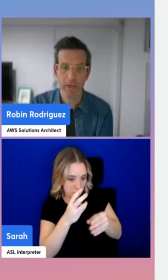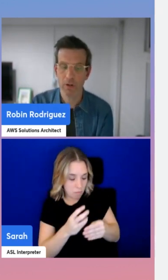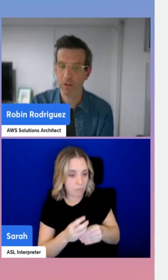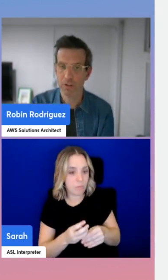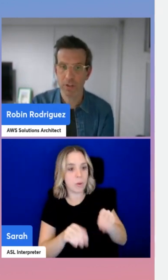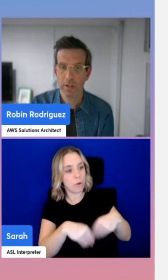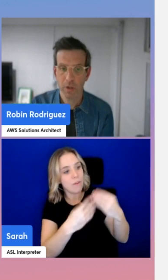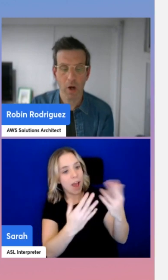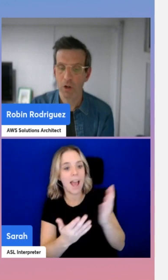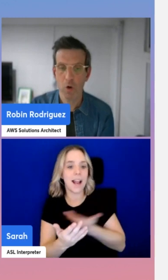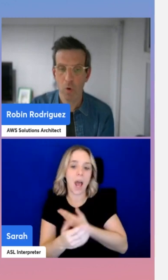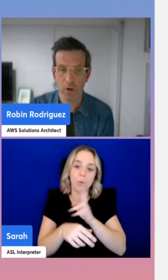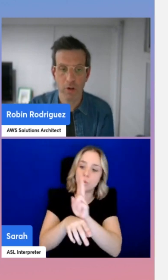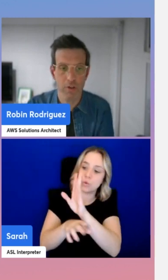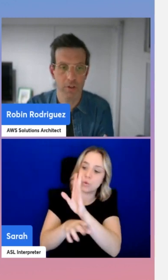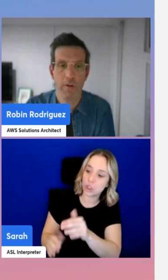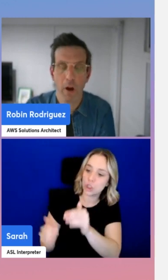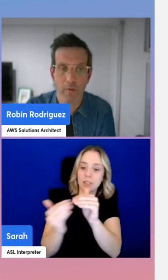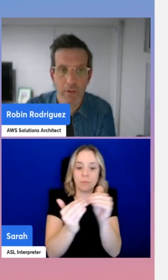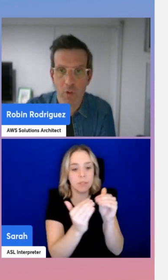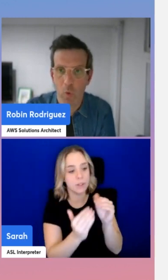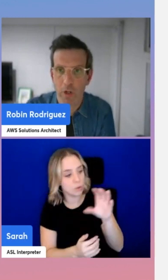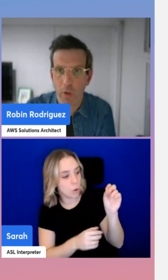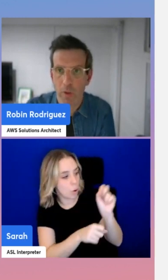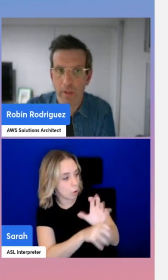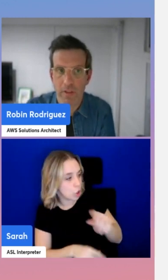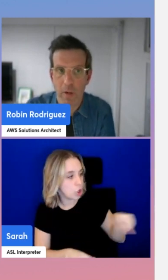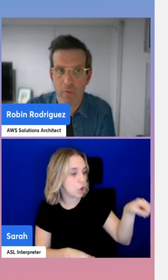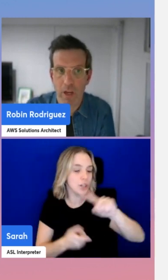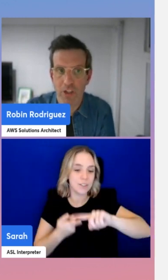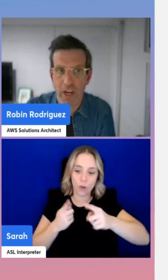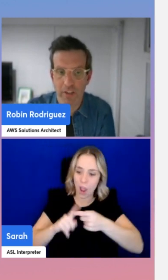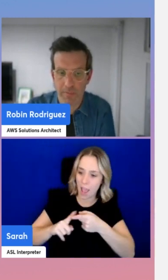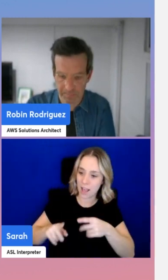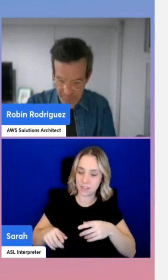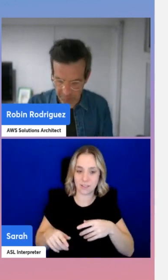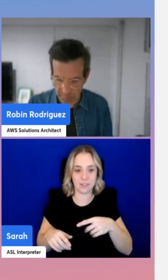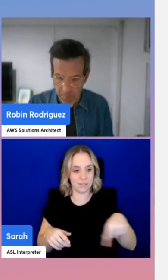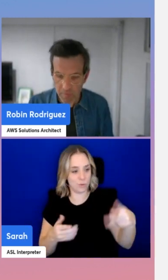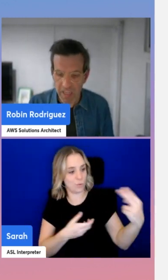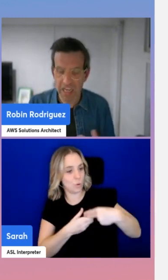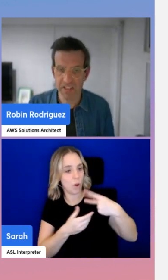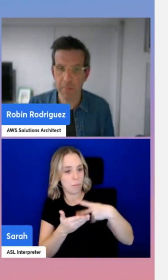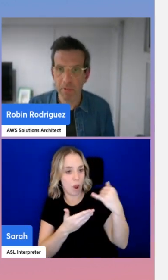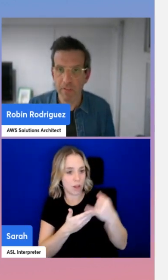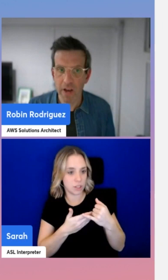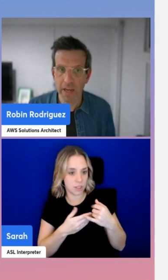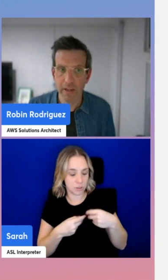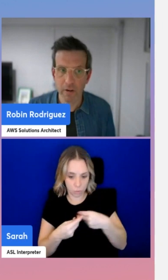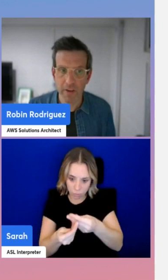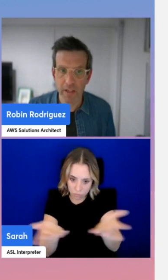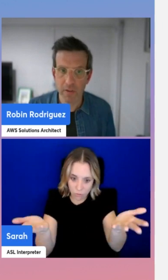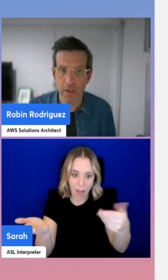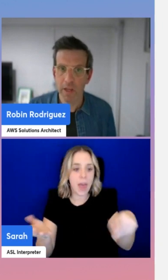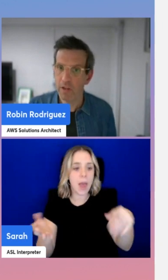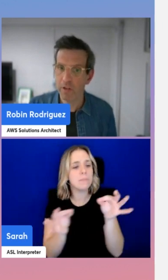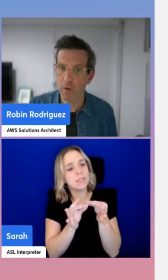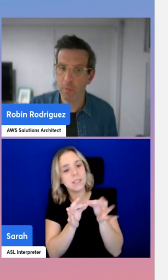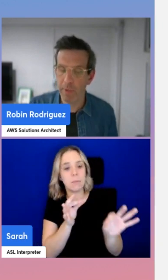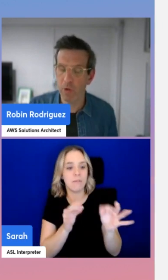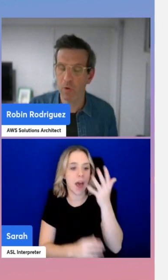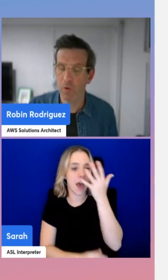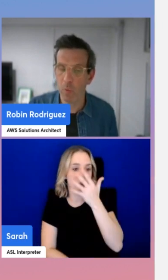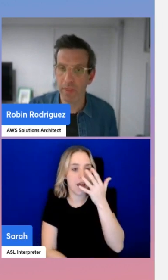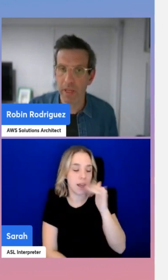our peers, our coworkers, our friends working with us on projects, a simplified interface